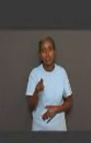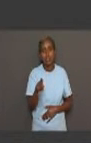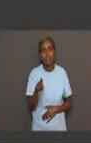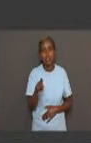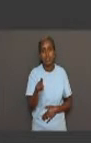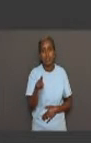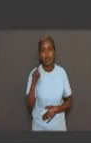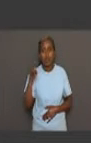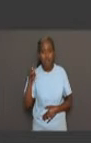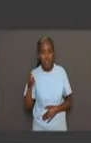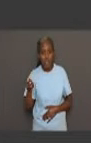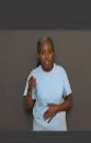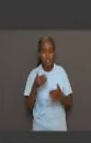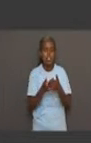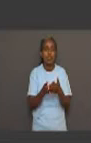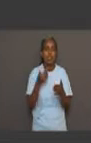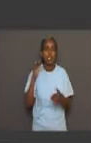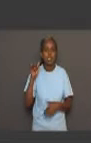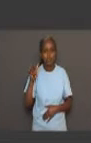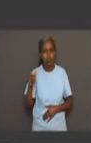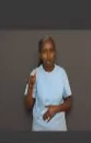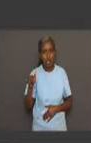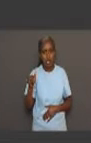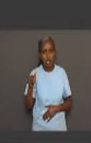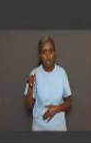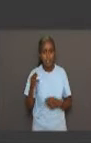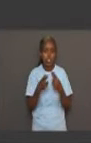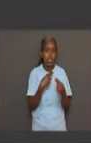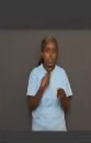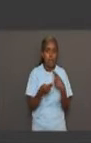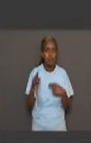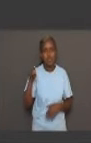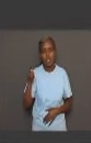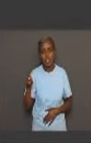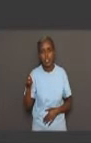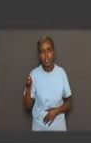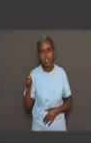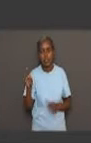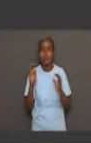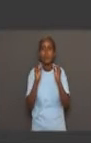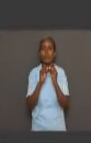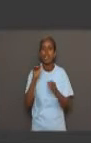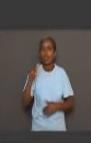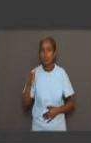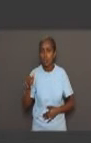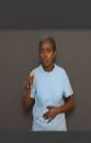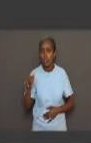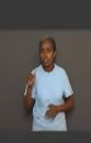into x minus y times x plus